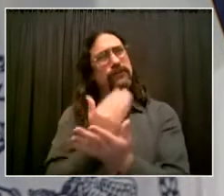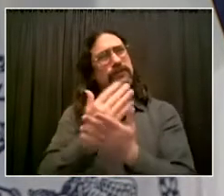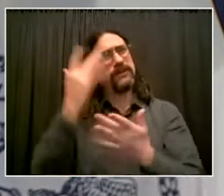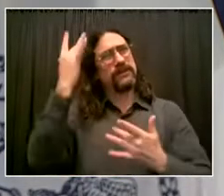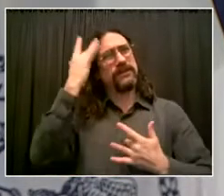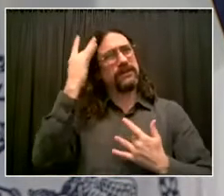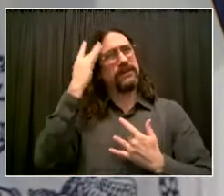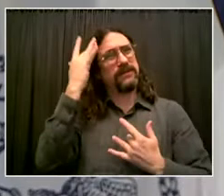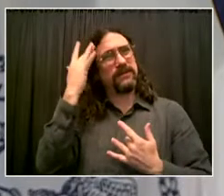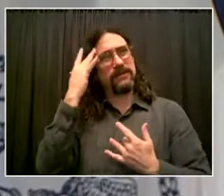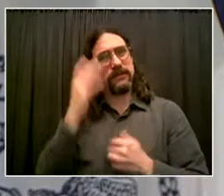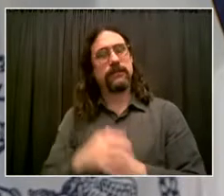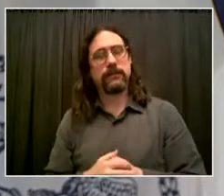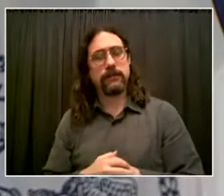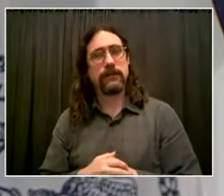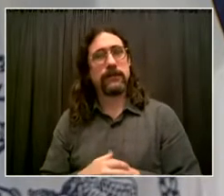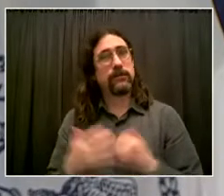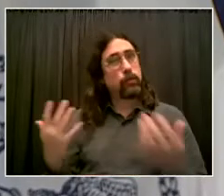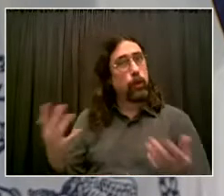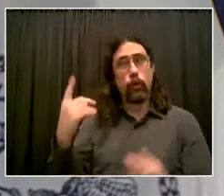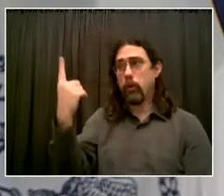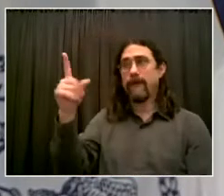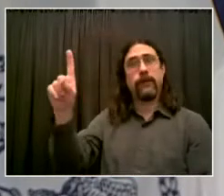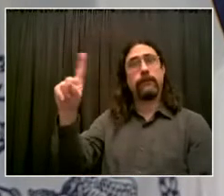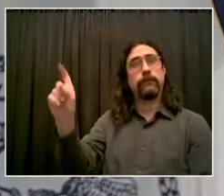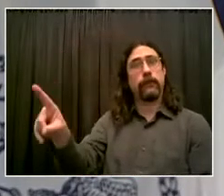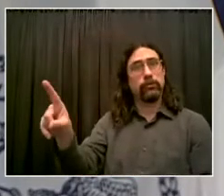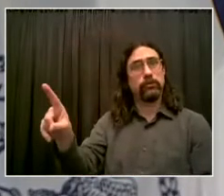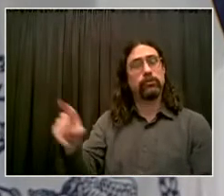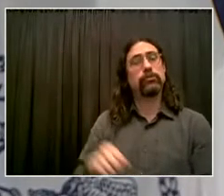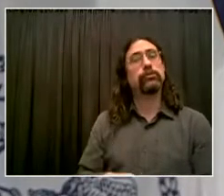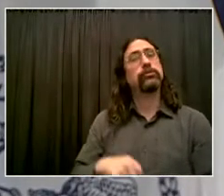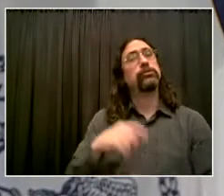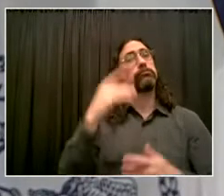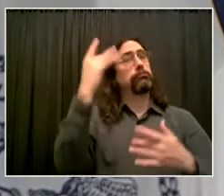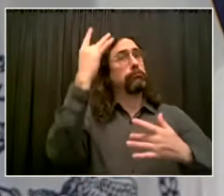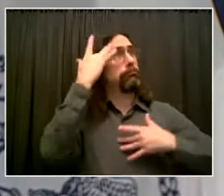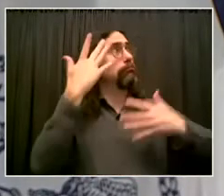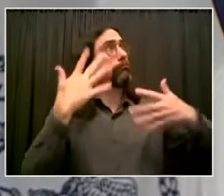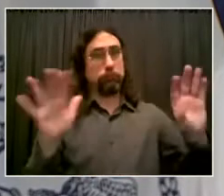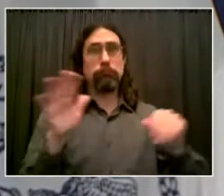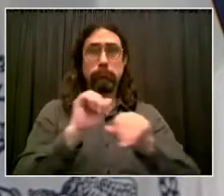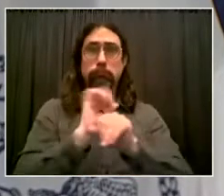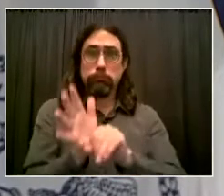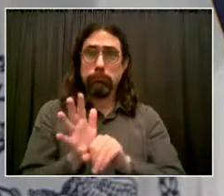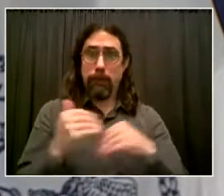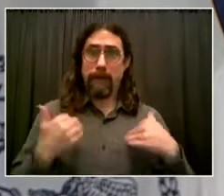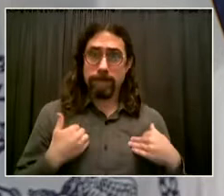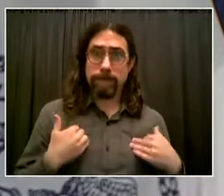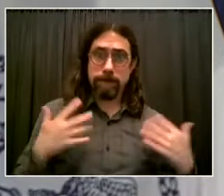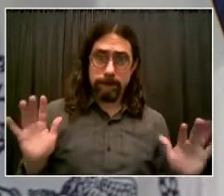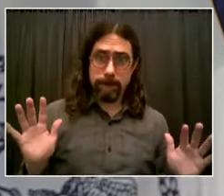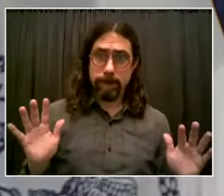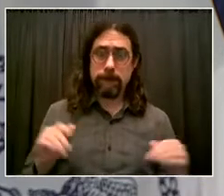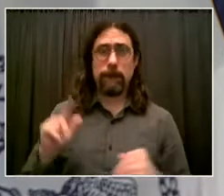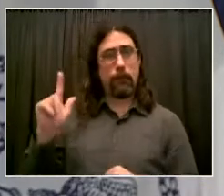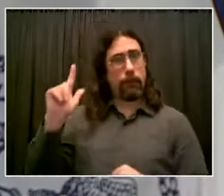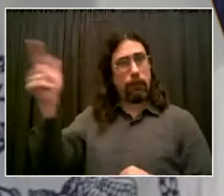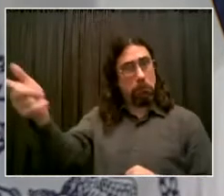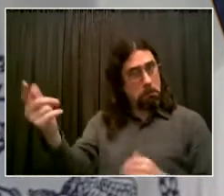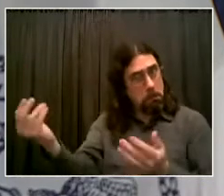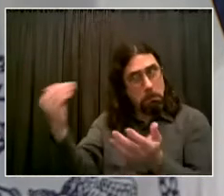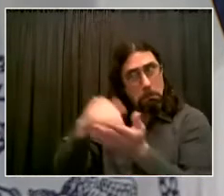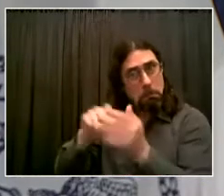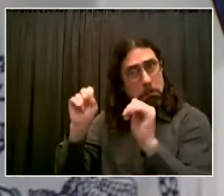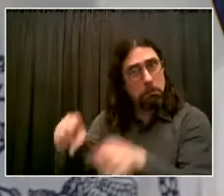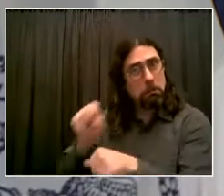say is that we don't see a lot of evidence of reinfection from the beginning of this crisis. And we also can say that we're